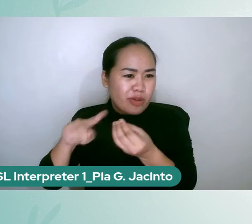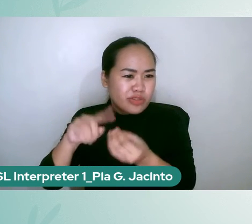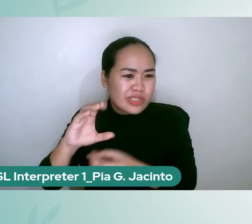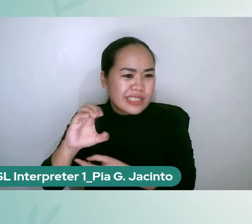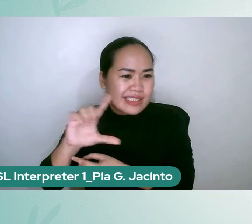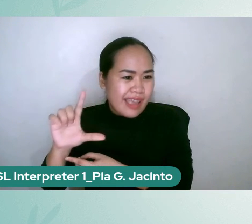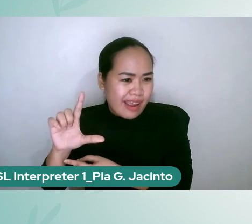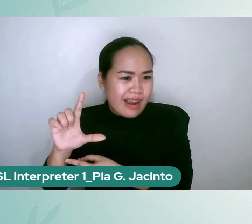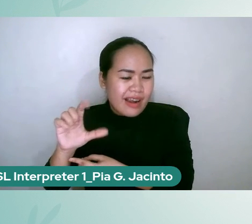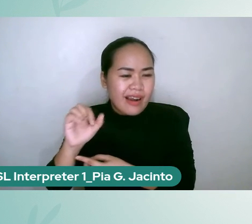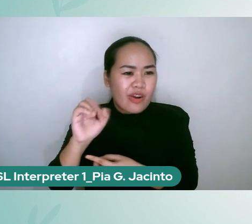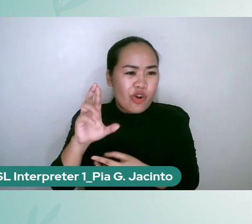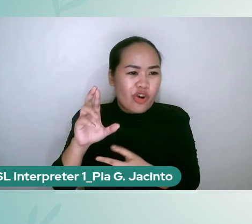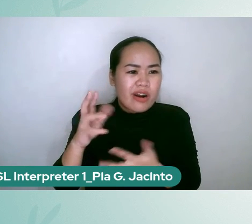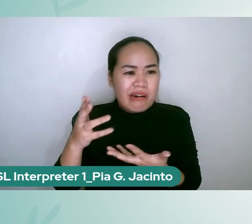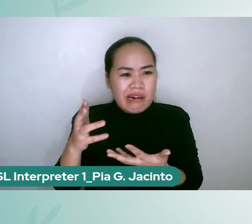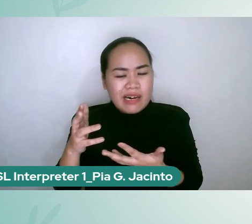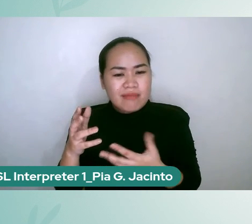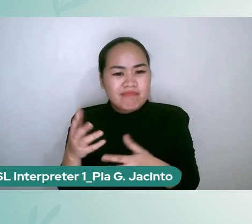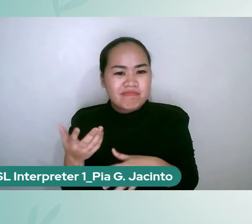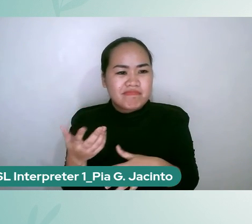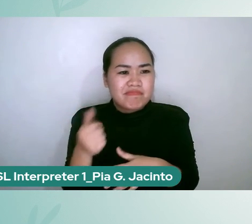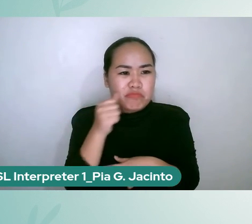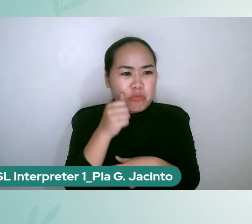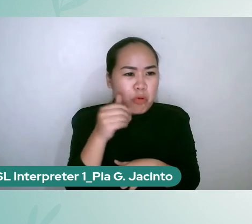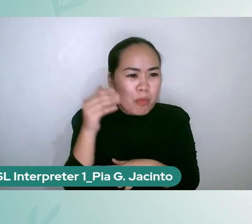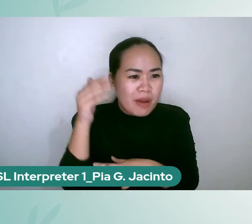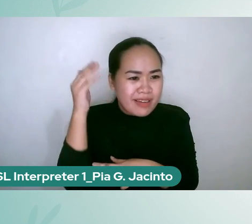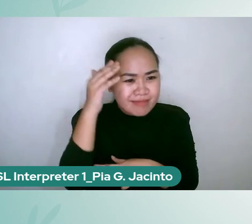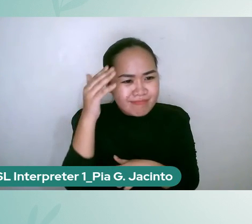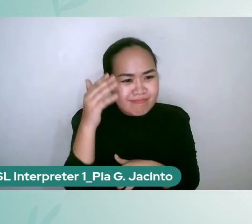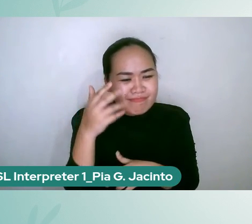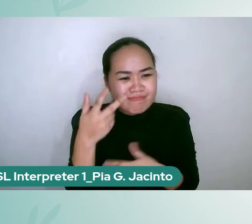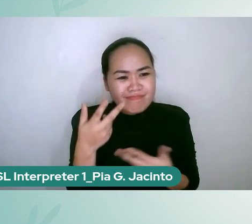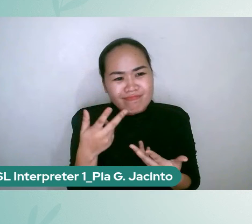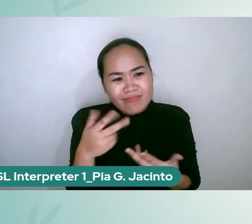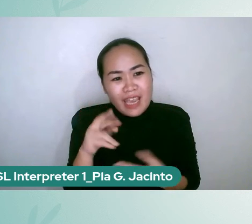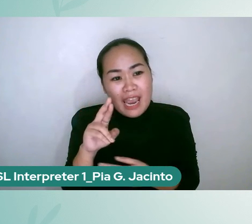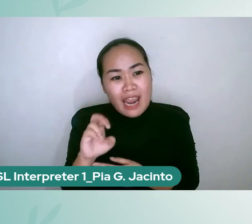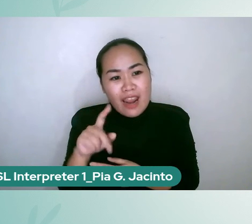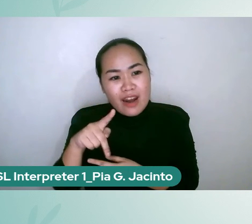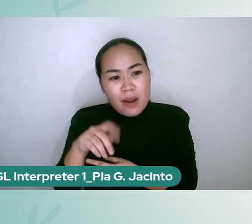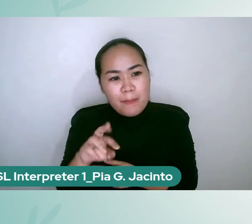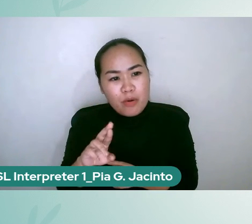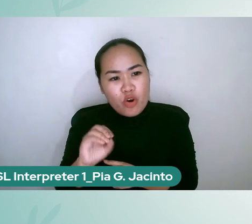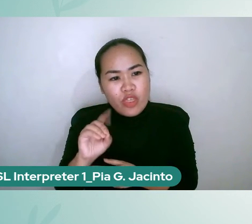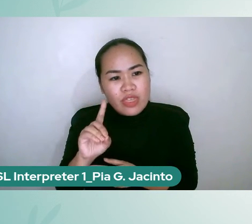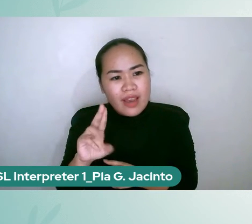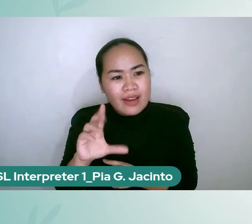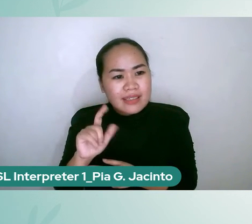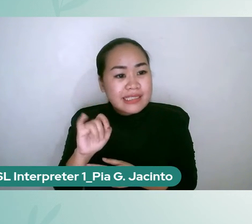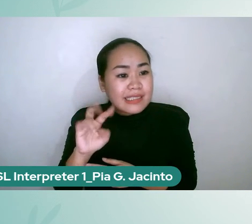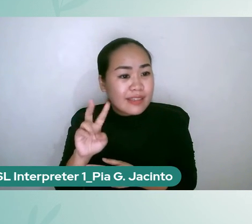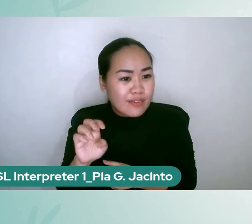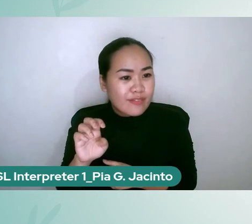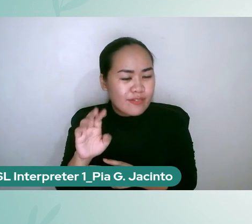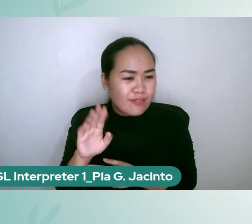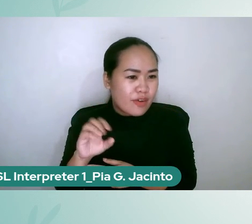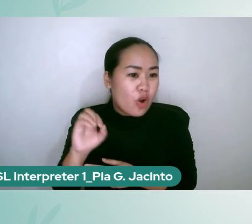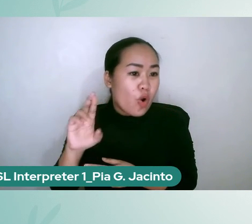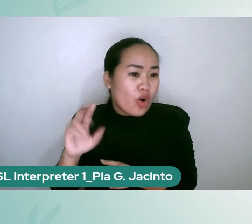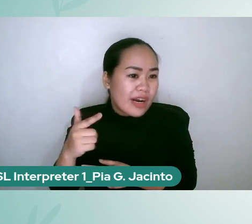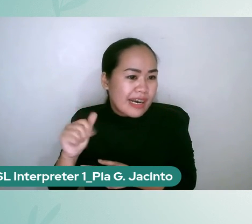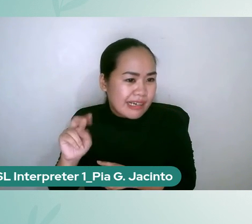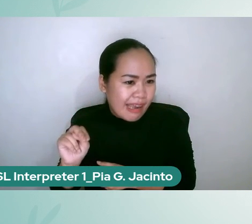a portion in the woman's reproductive organ, so that if we don't treat